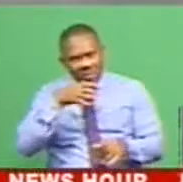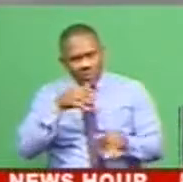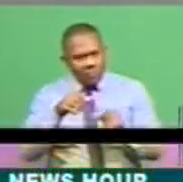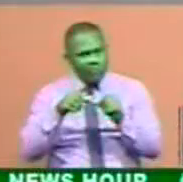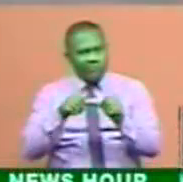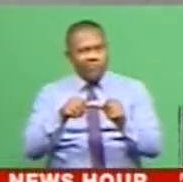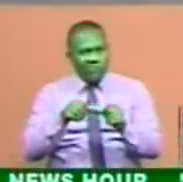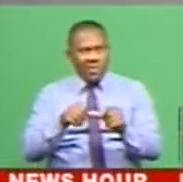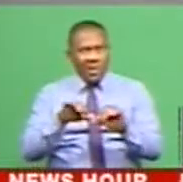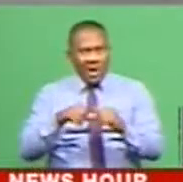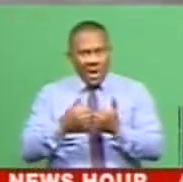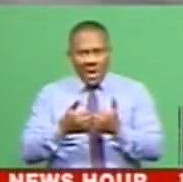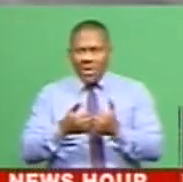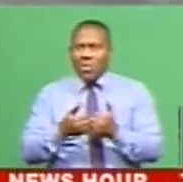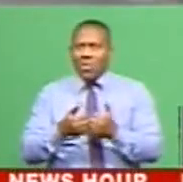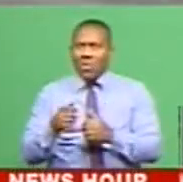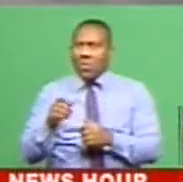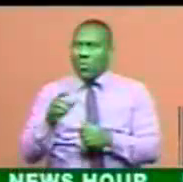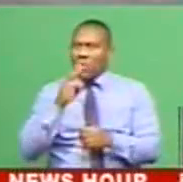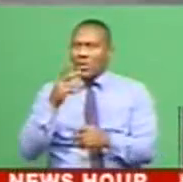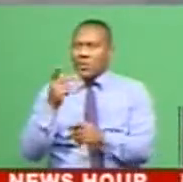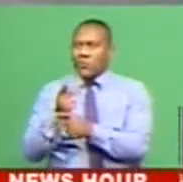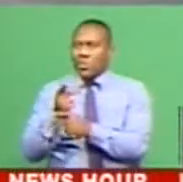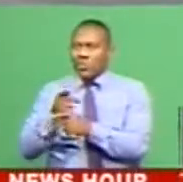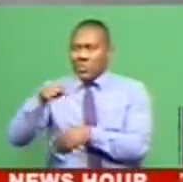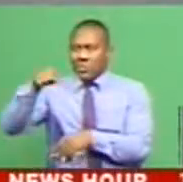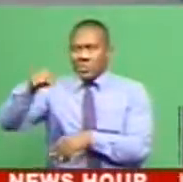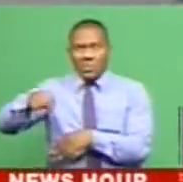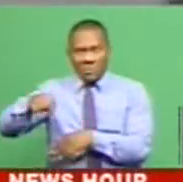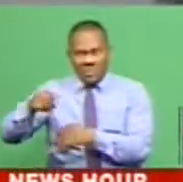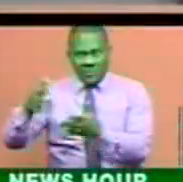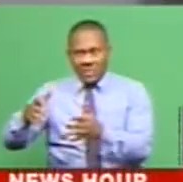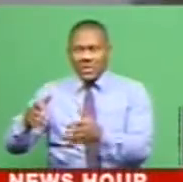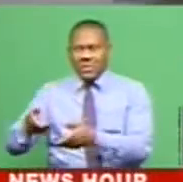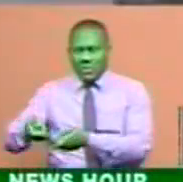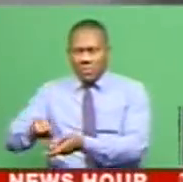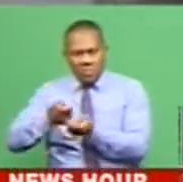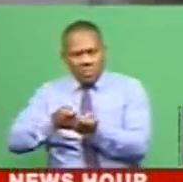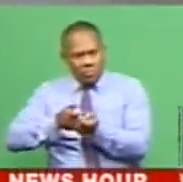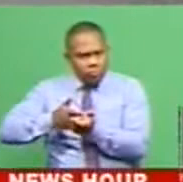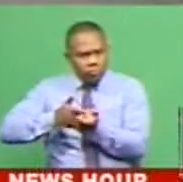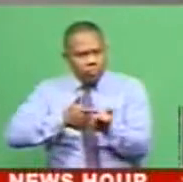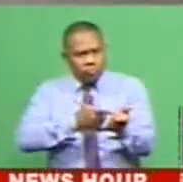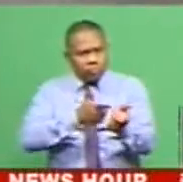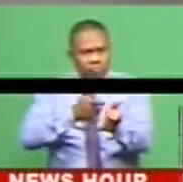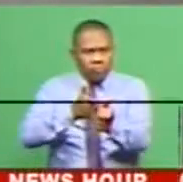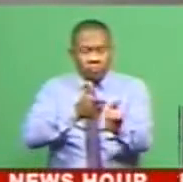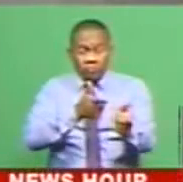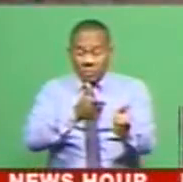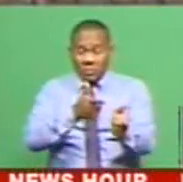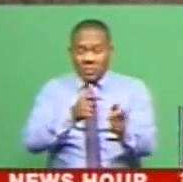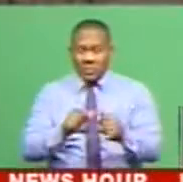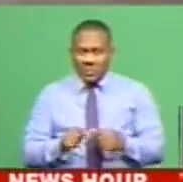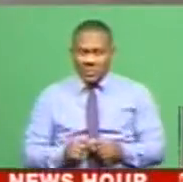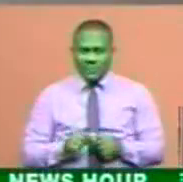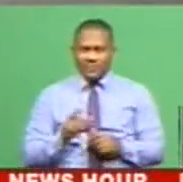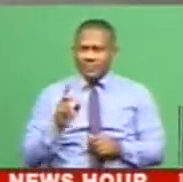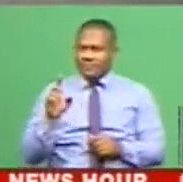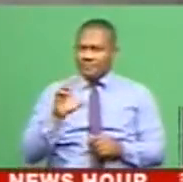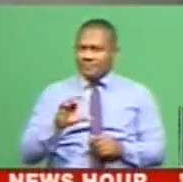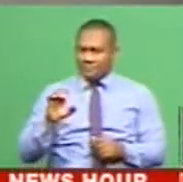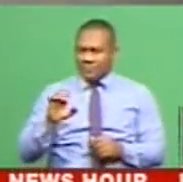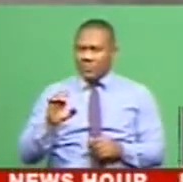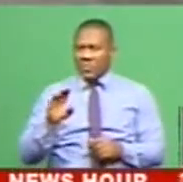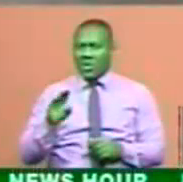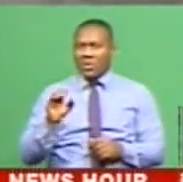dams will also provide ready source of water for animals and for construction purposes. The district chief executive for